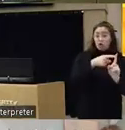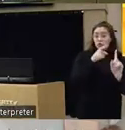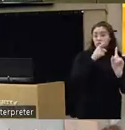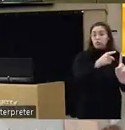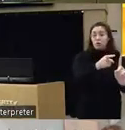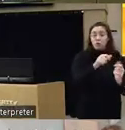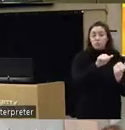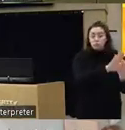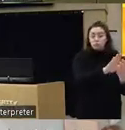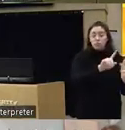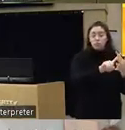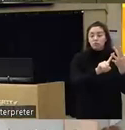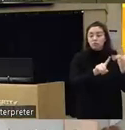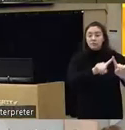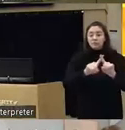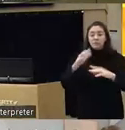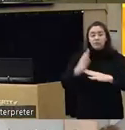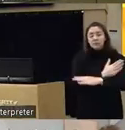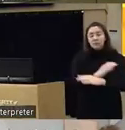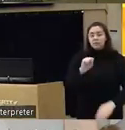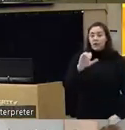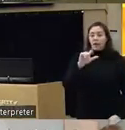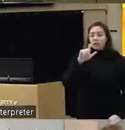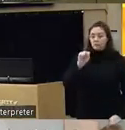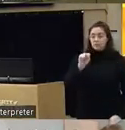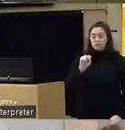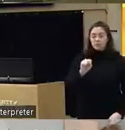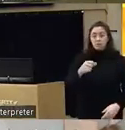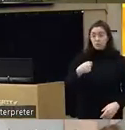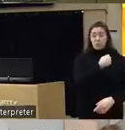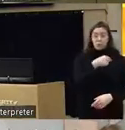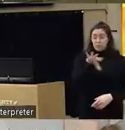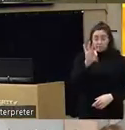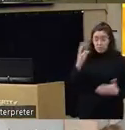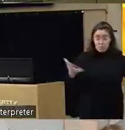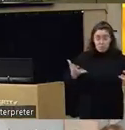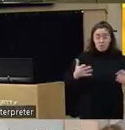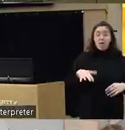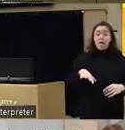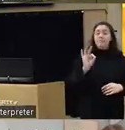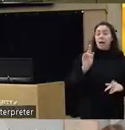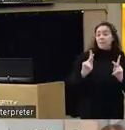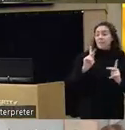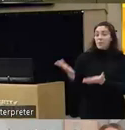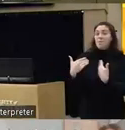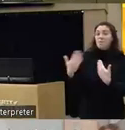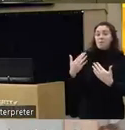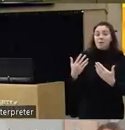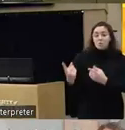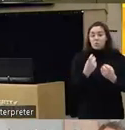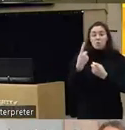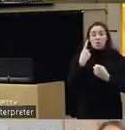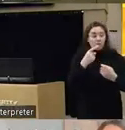different freely available scales. And again, what we've found is finding people to do the screening in general is